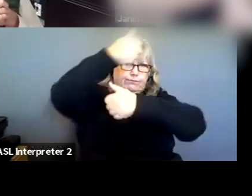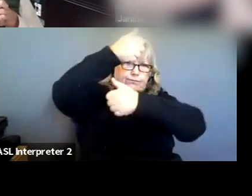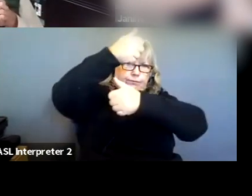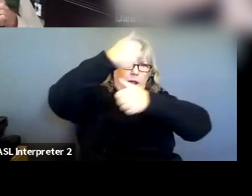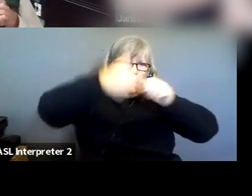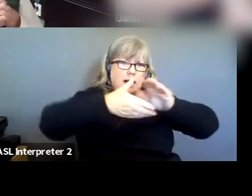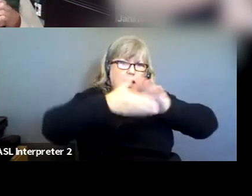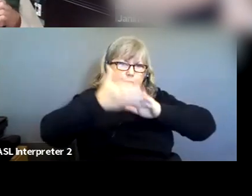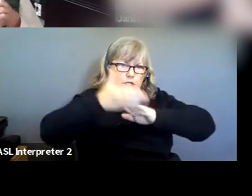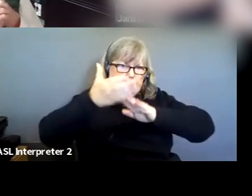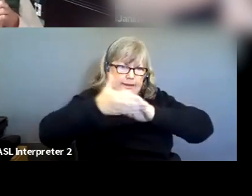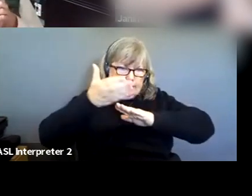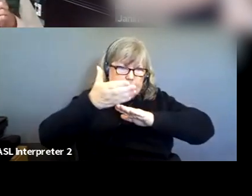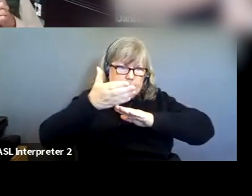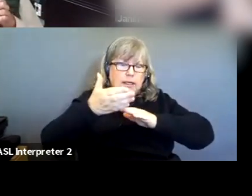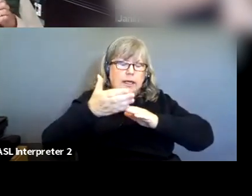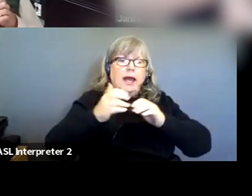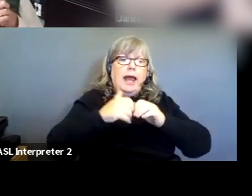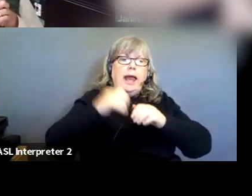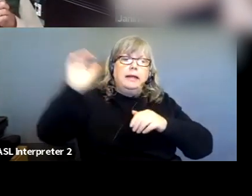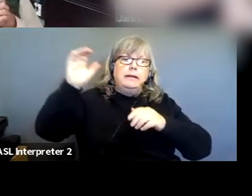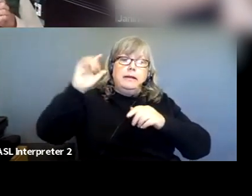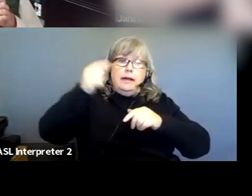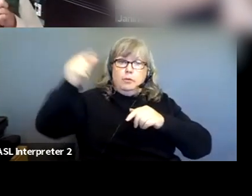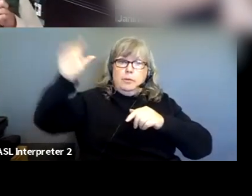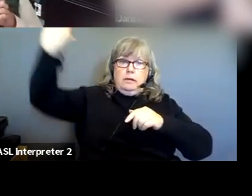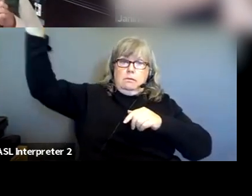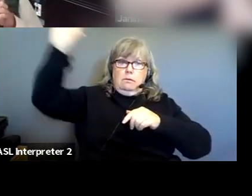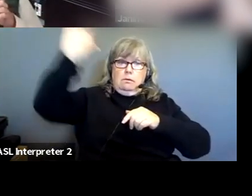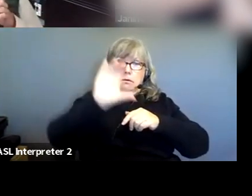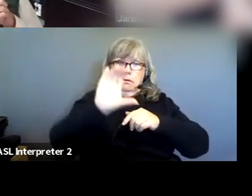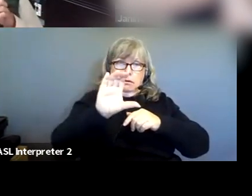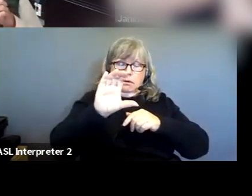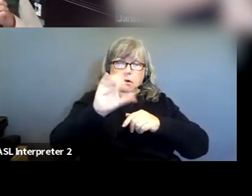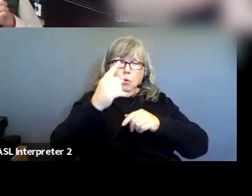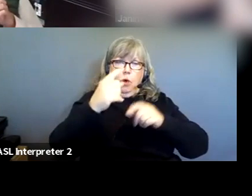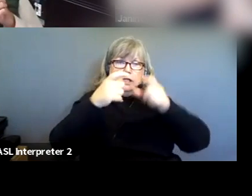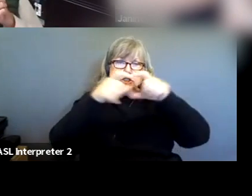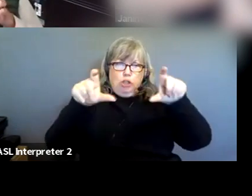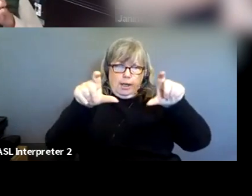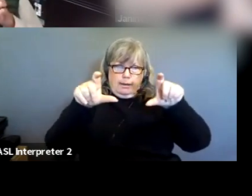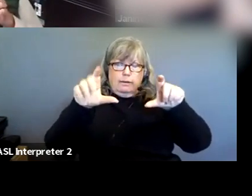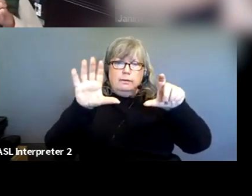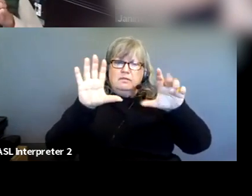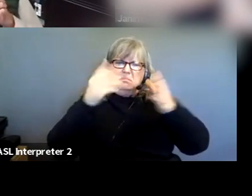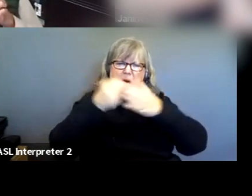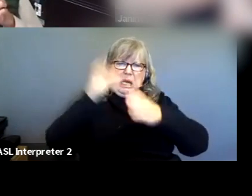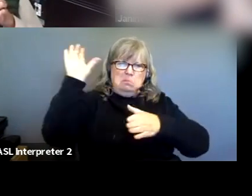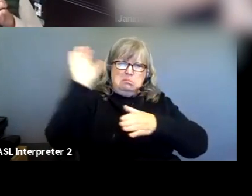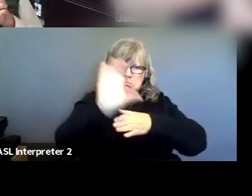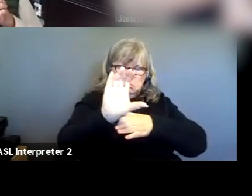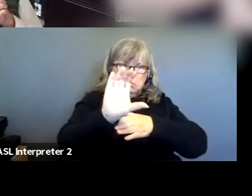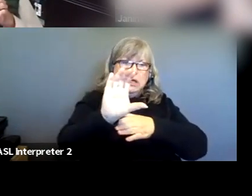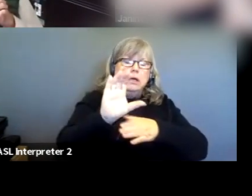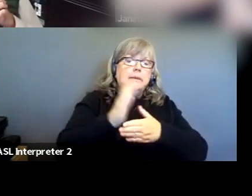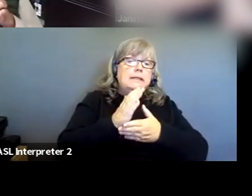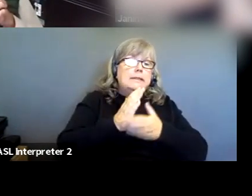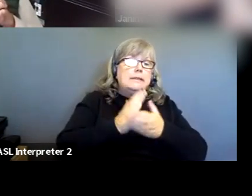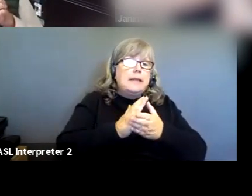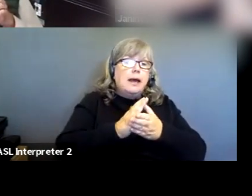a single check by the government, ultimately when they get there. Some of these organizations